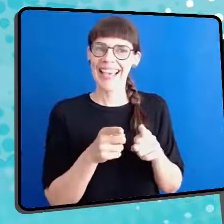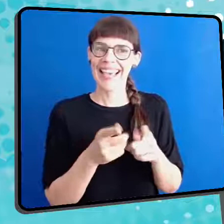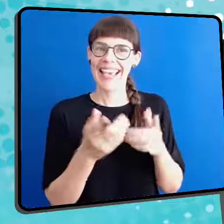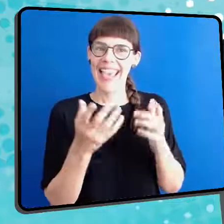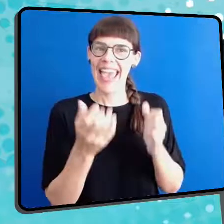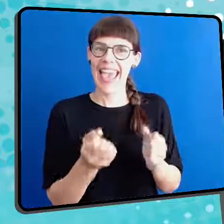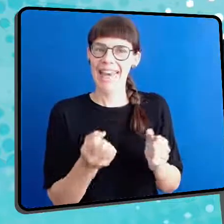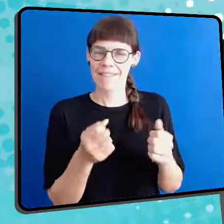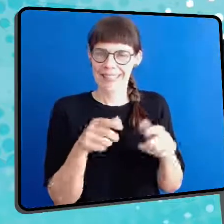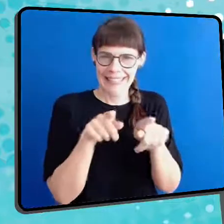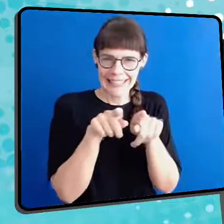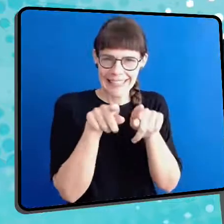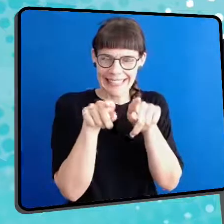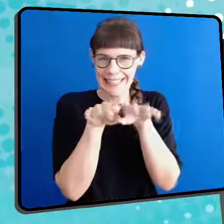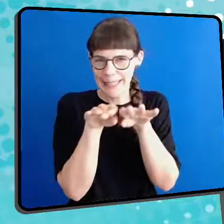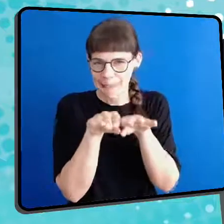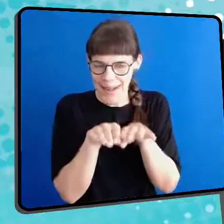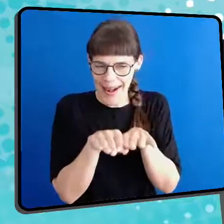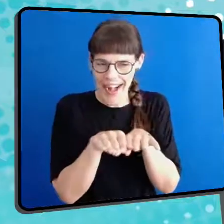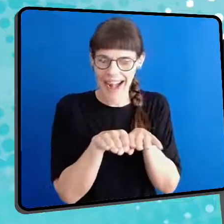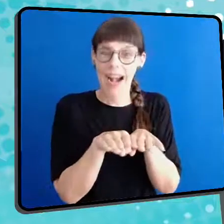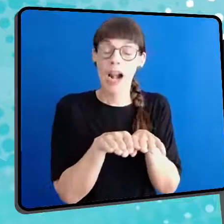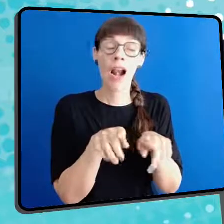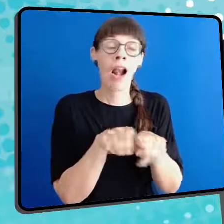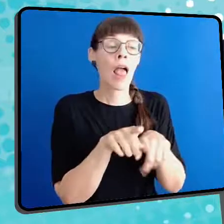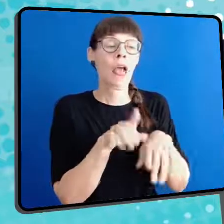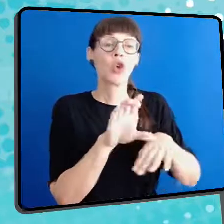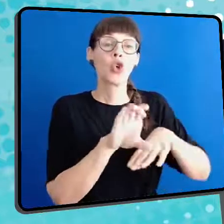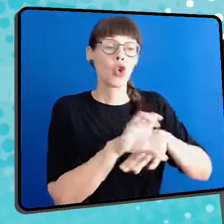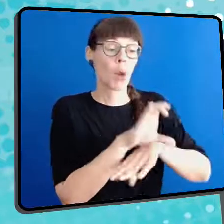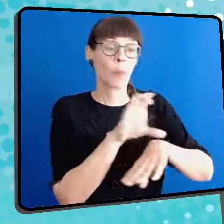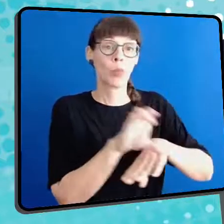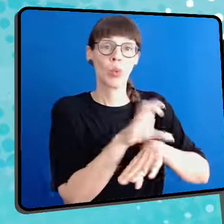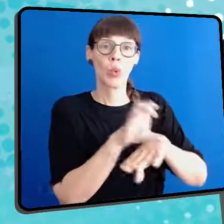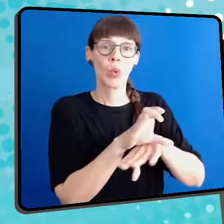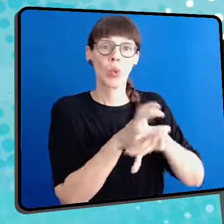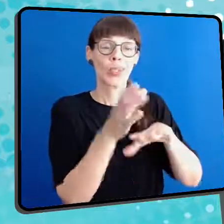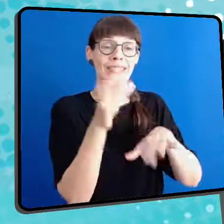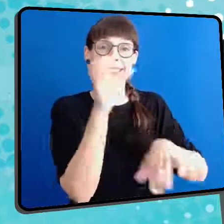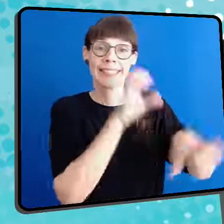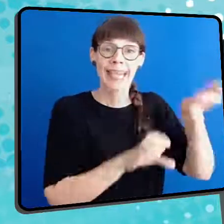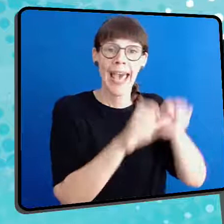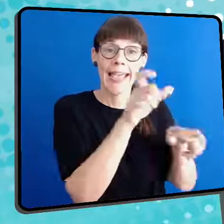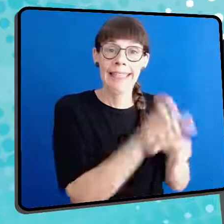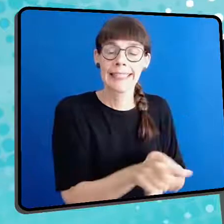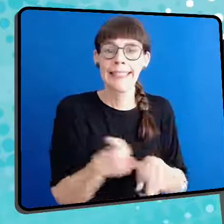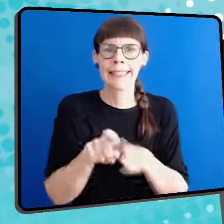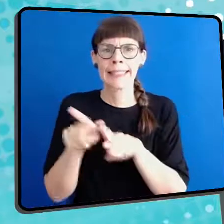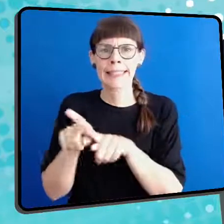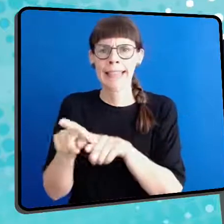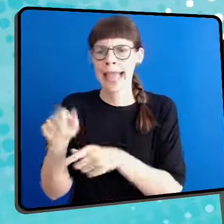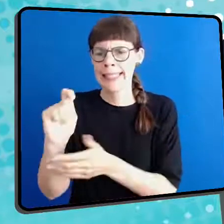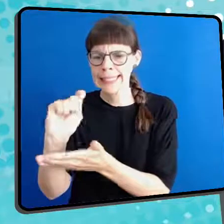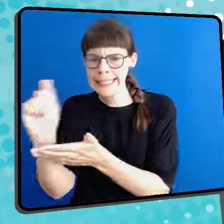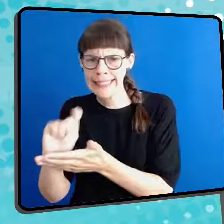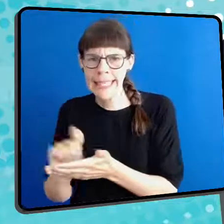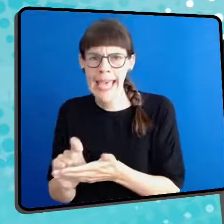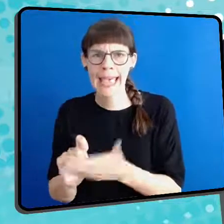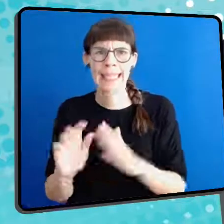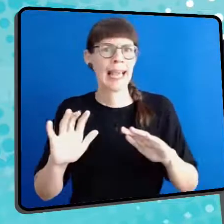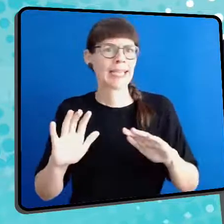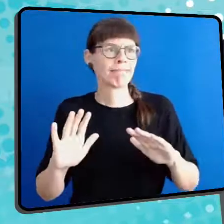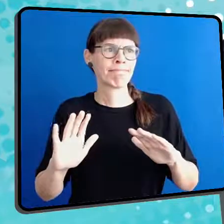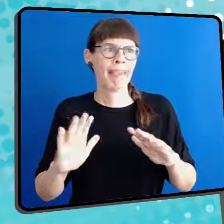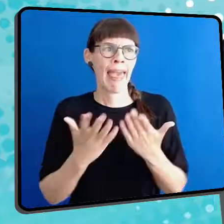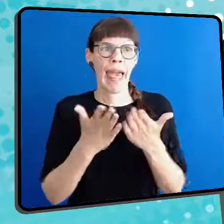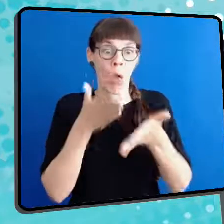similar between, say, a computer scientist and a designer. That problem-solving mentality is just